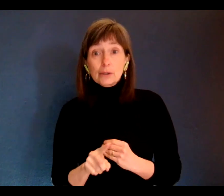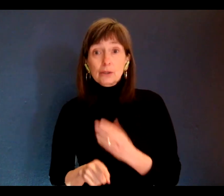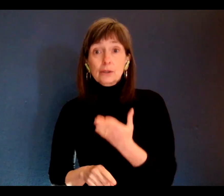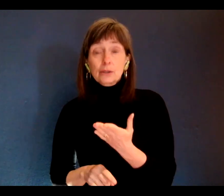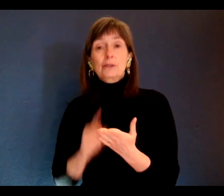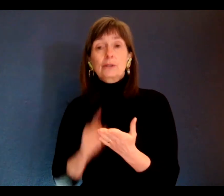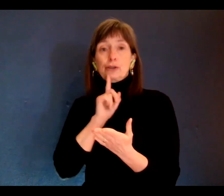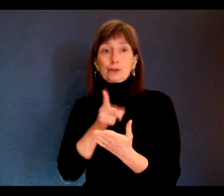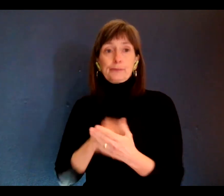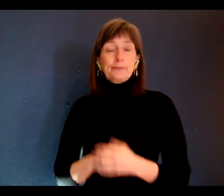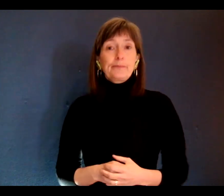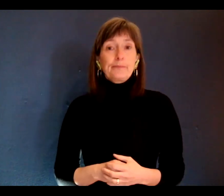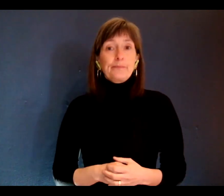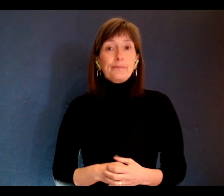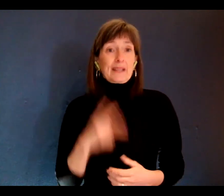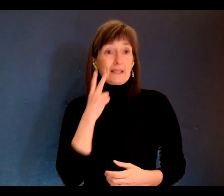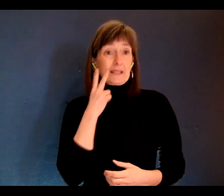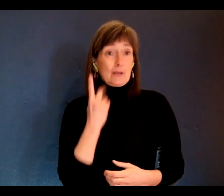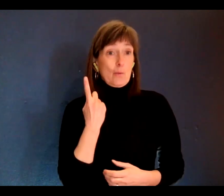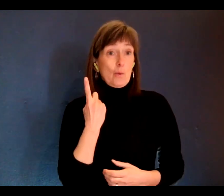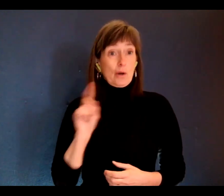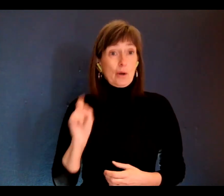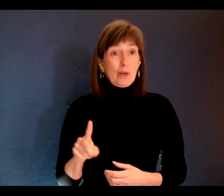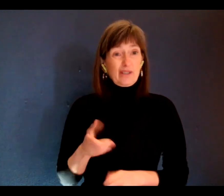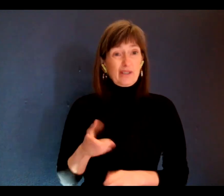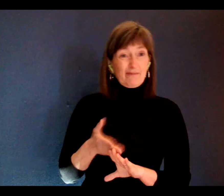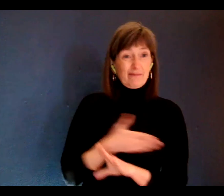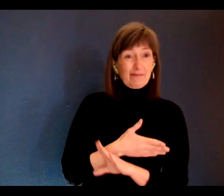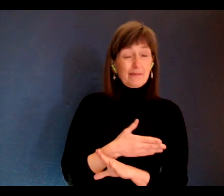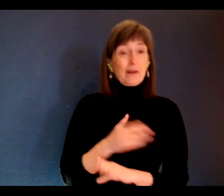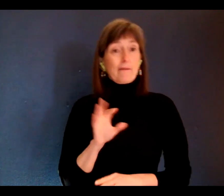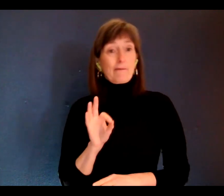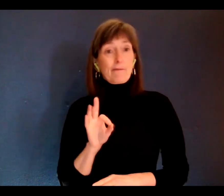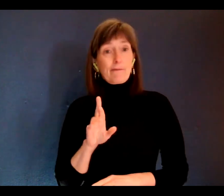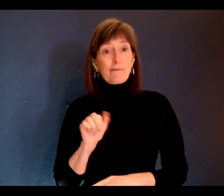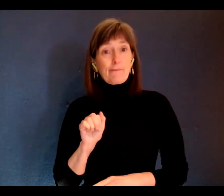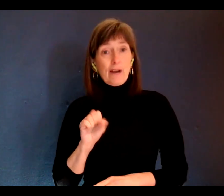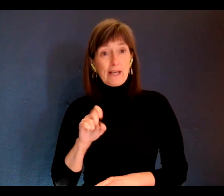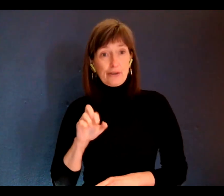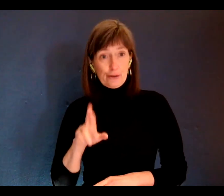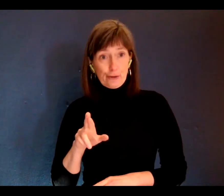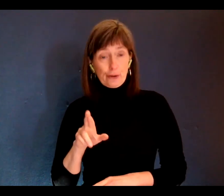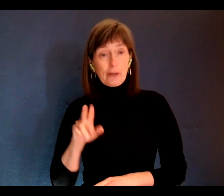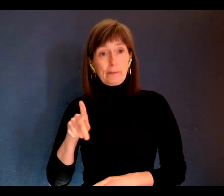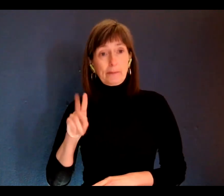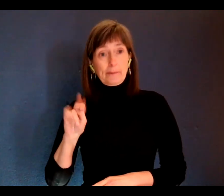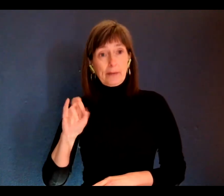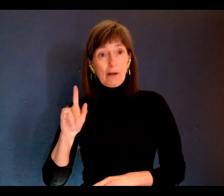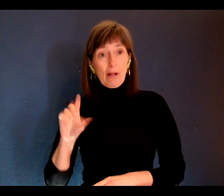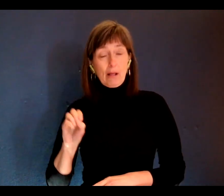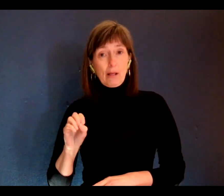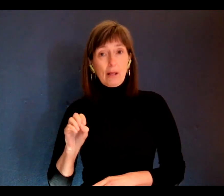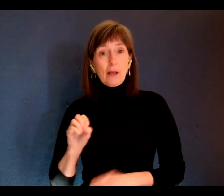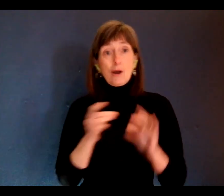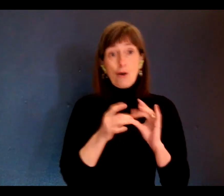Sure. I see a question here a bit earlier from Fraser Pickle. He says, in keeping with there's a comment and then a question